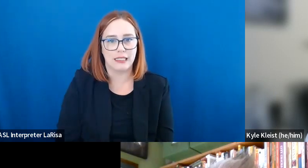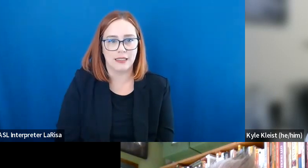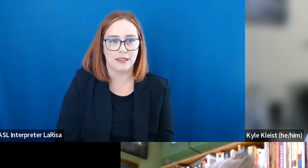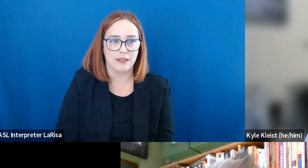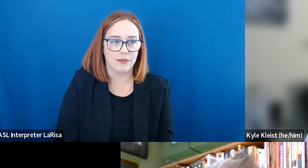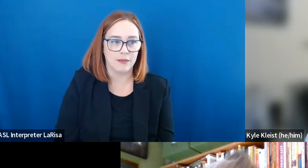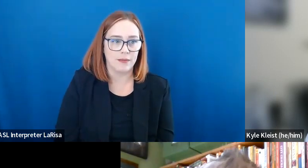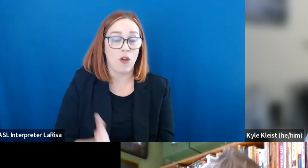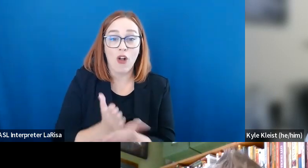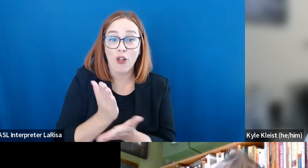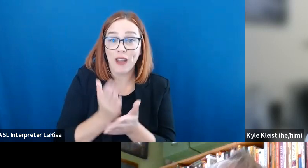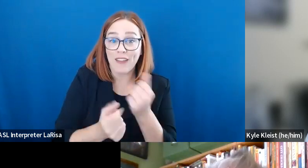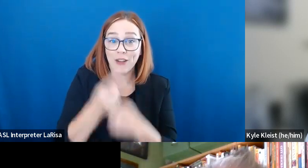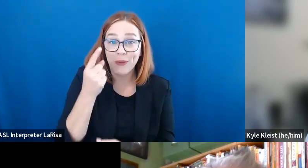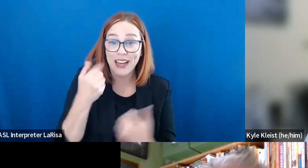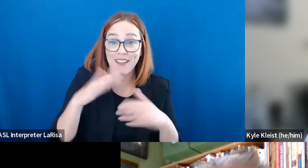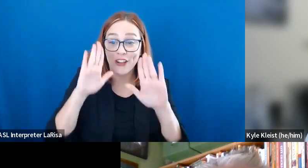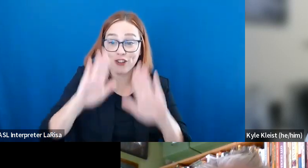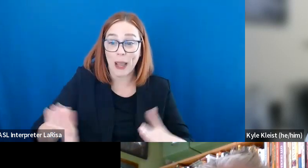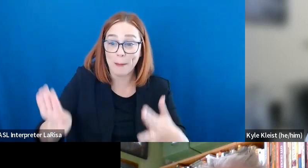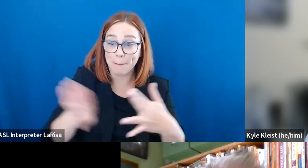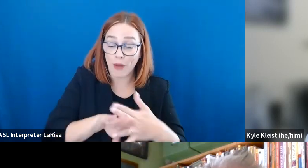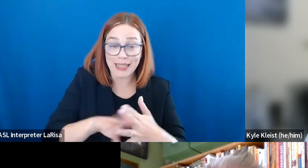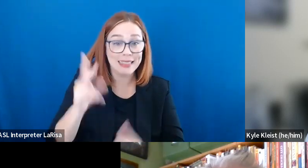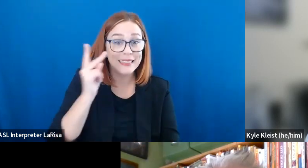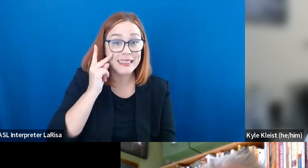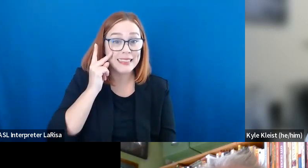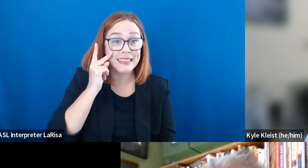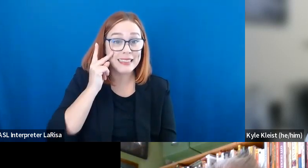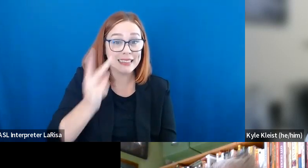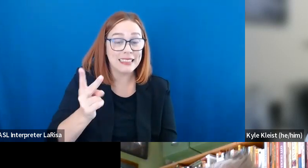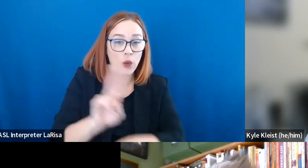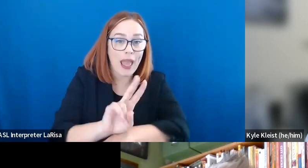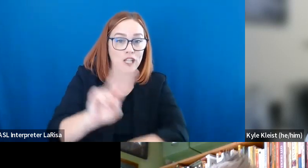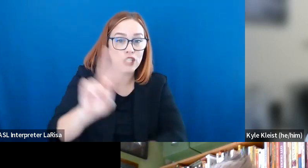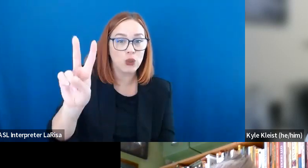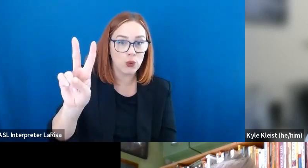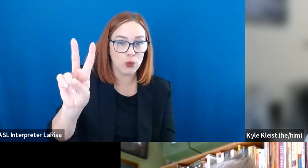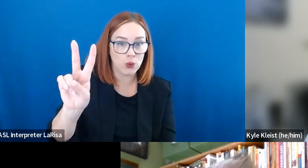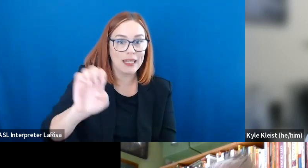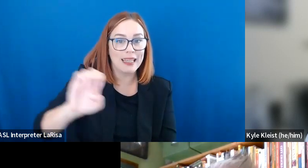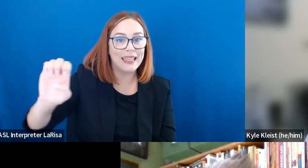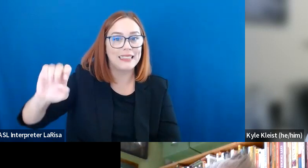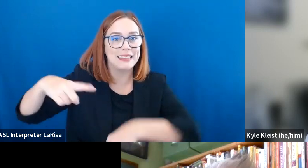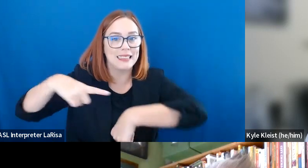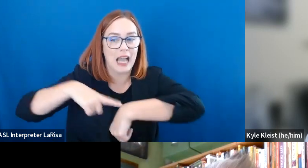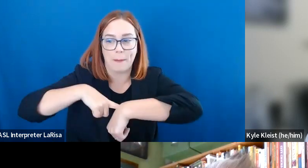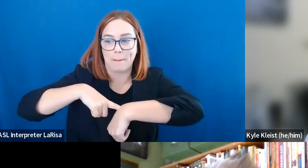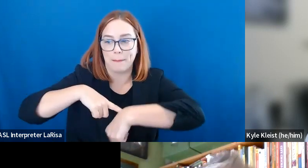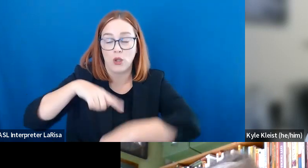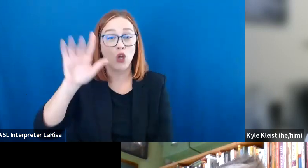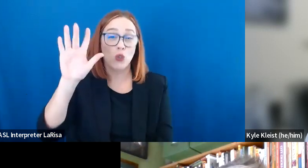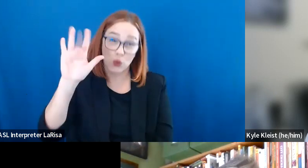All right, everybody, have a great break, and we will see you at 2 p.m. Eastern, which is in about